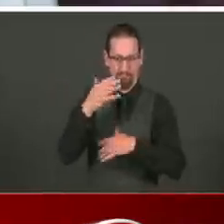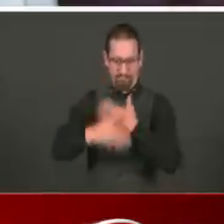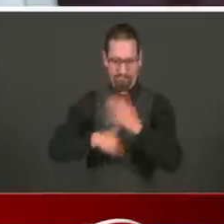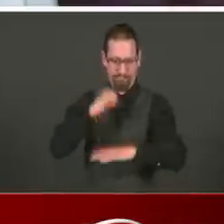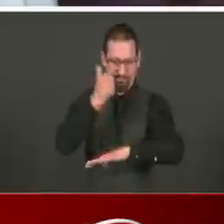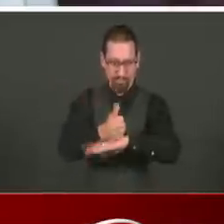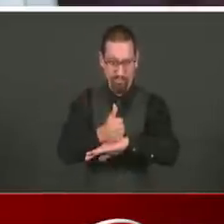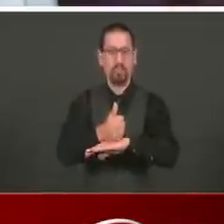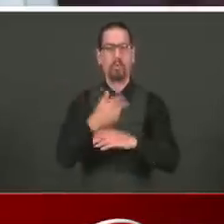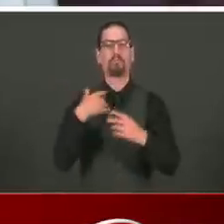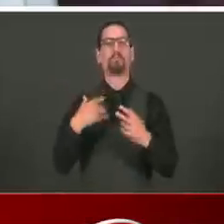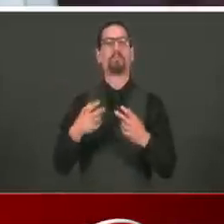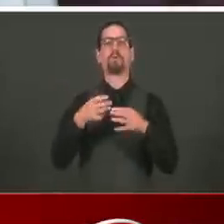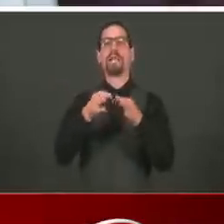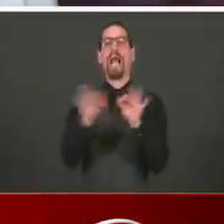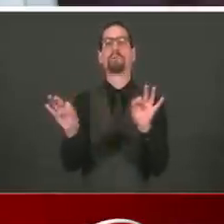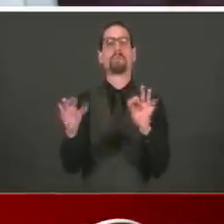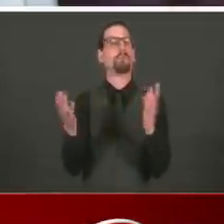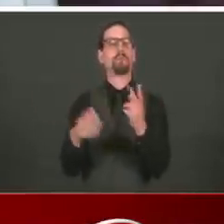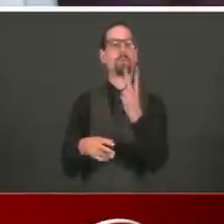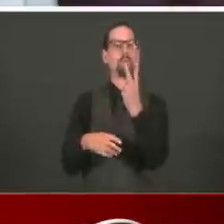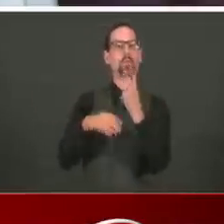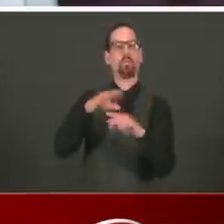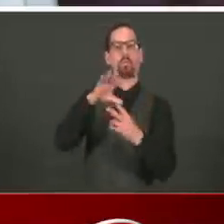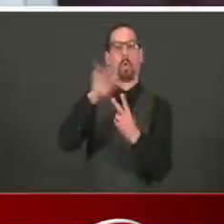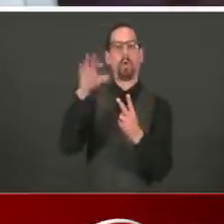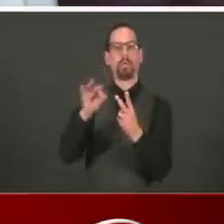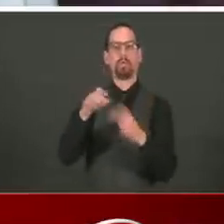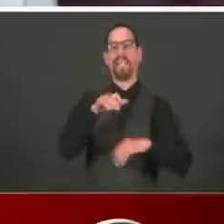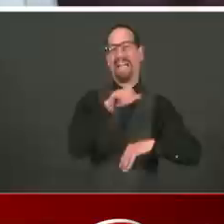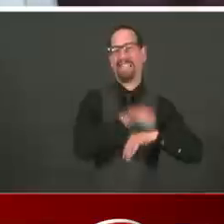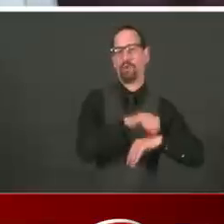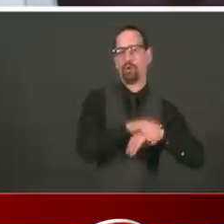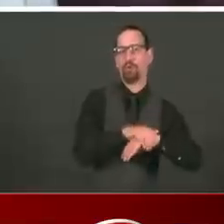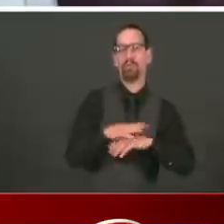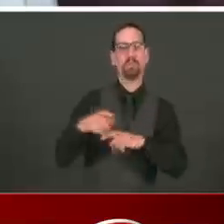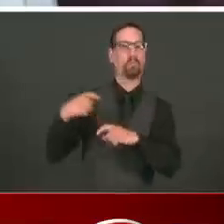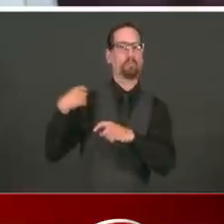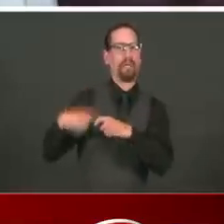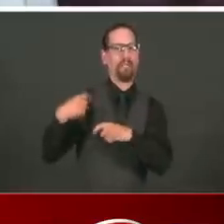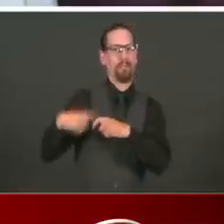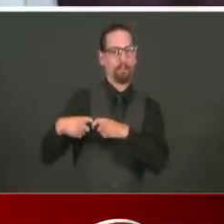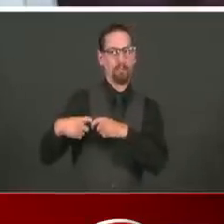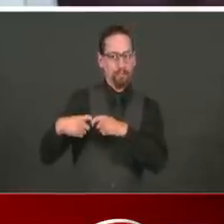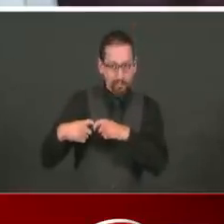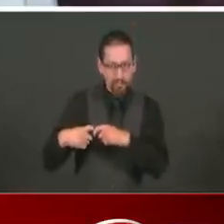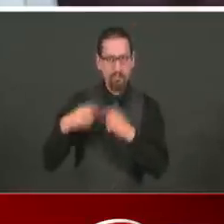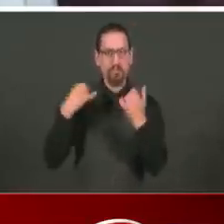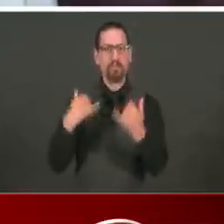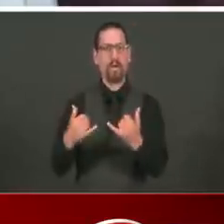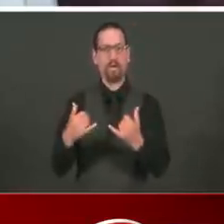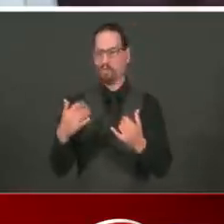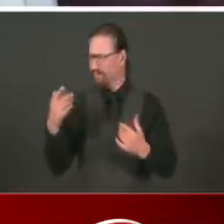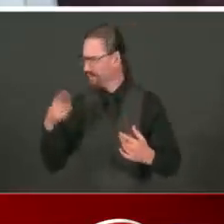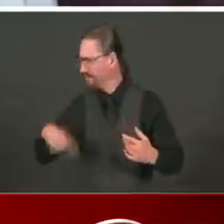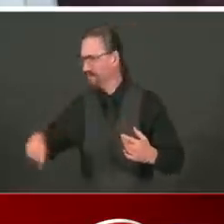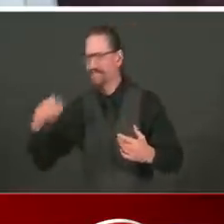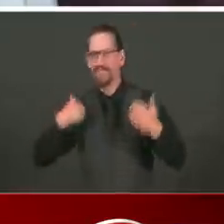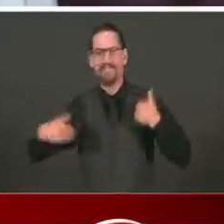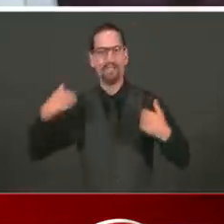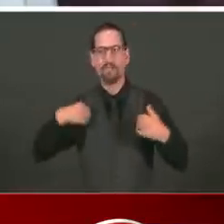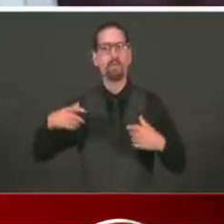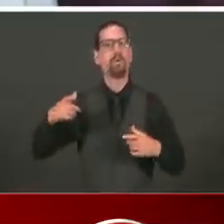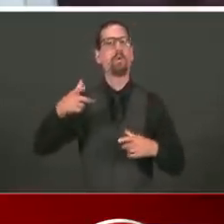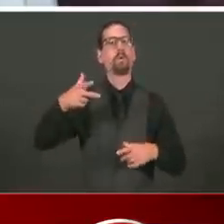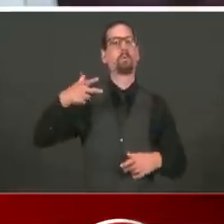Portuguese. I hope you download it. I hope you like the changes, and I hope you join me in